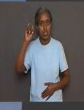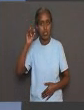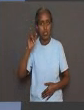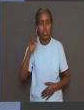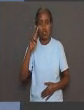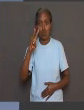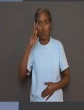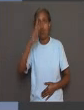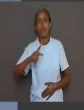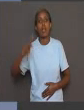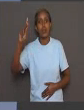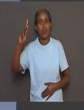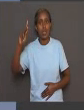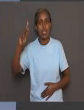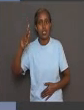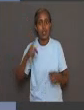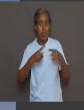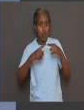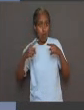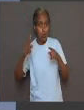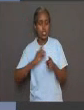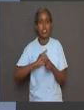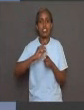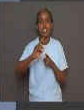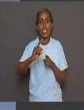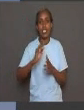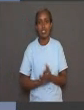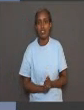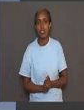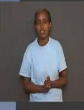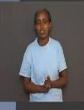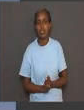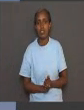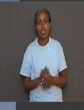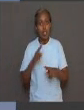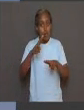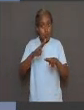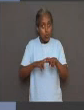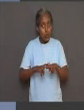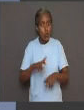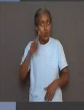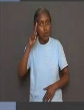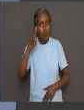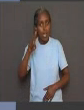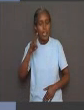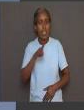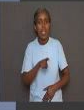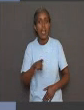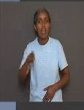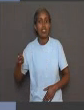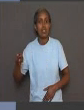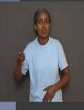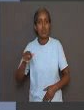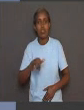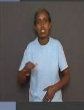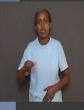two parabolas, opposite in direction, are put on one axis of